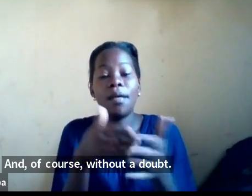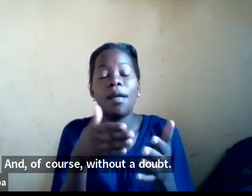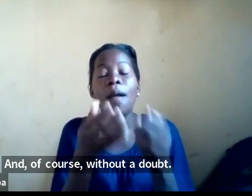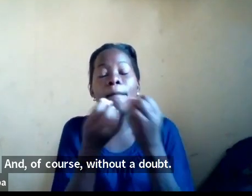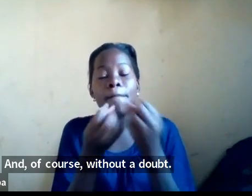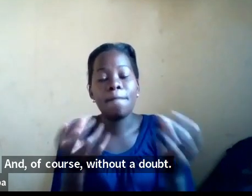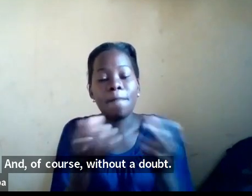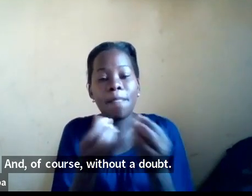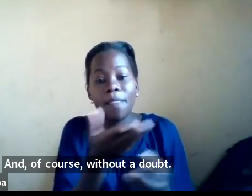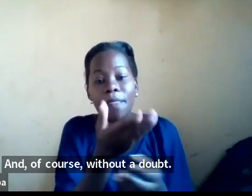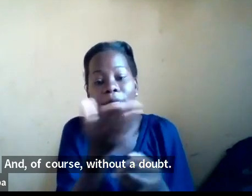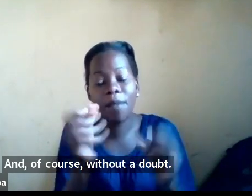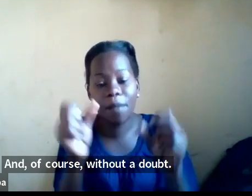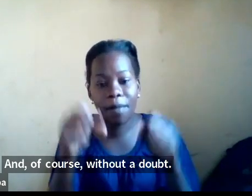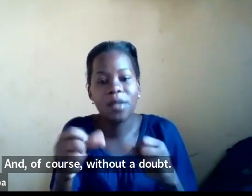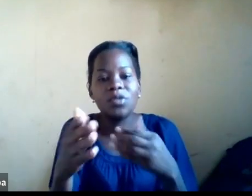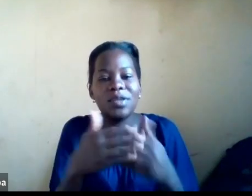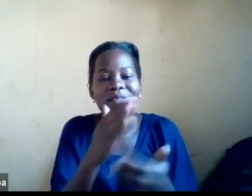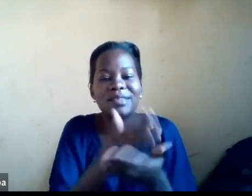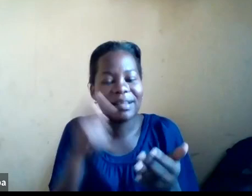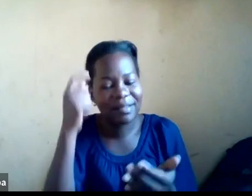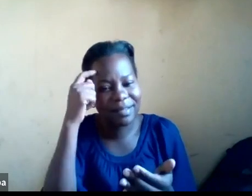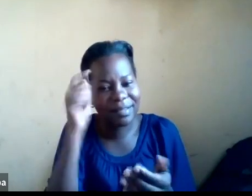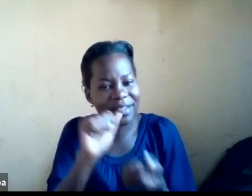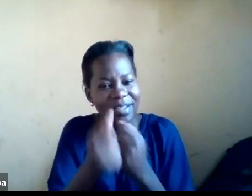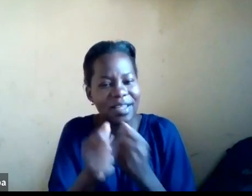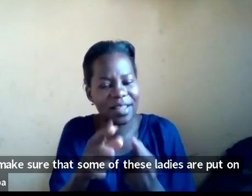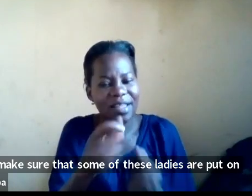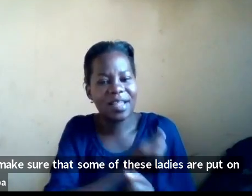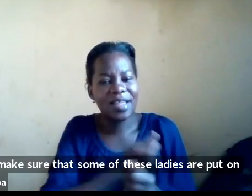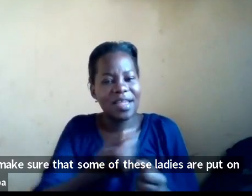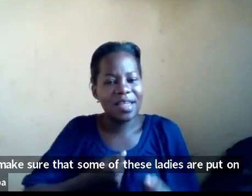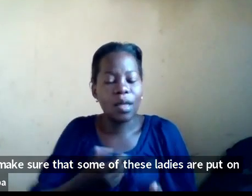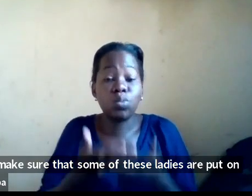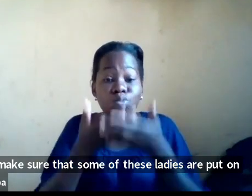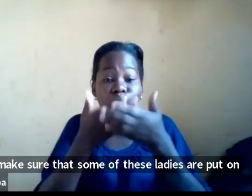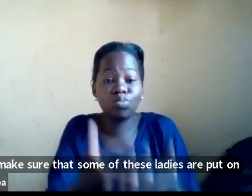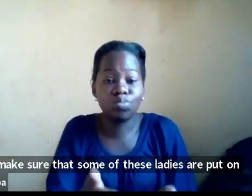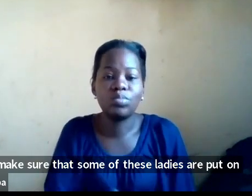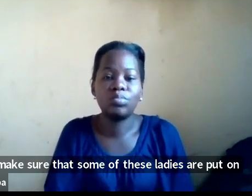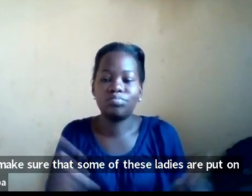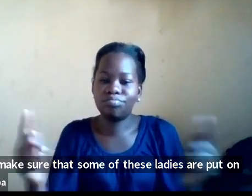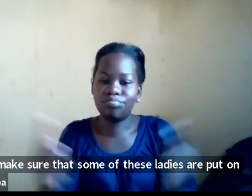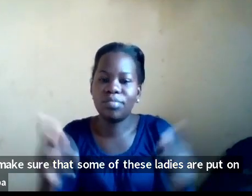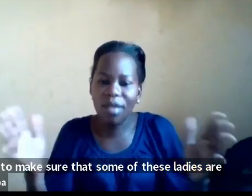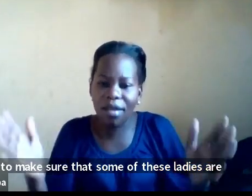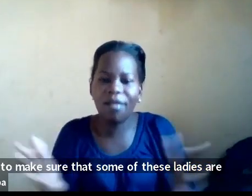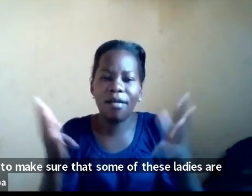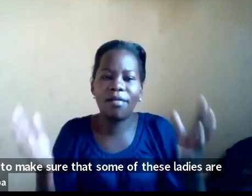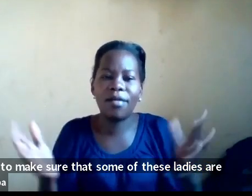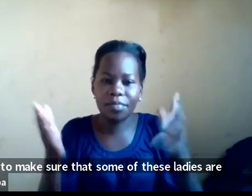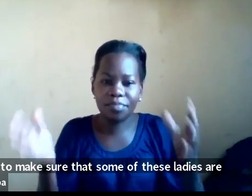to close. We need to make sure that some of these ladies are brought on board, that they're encouraged, that